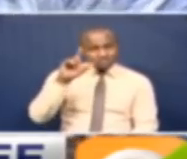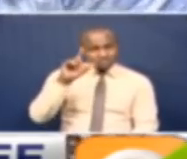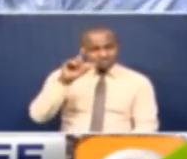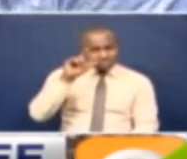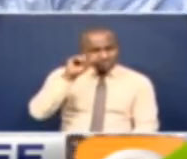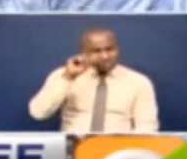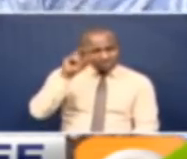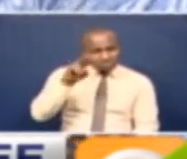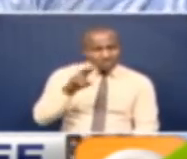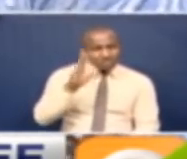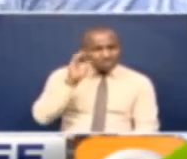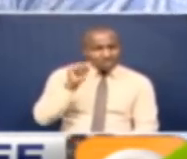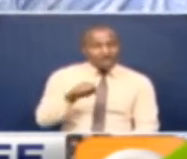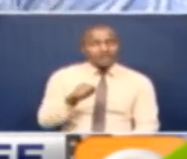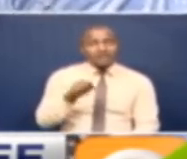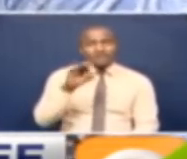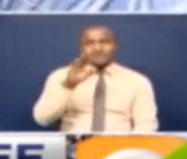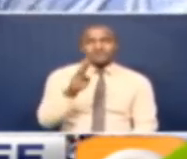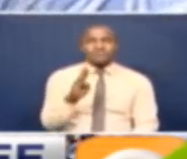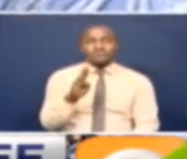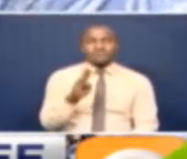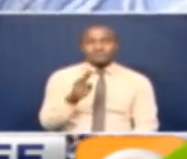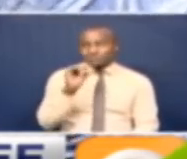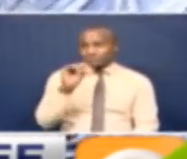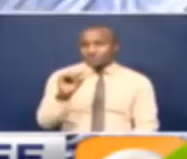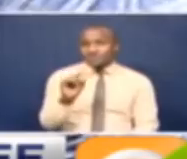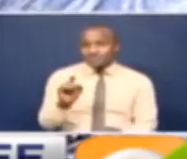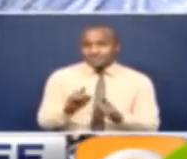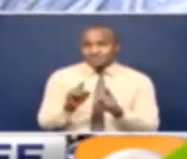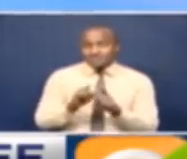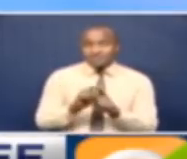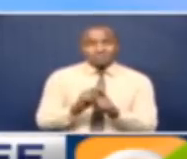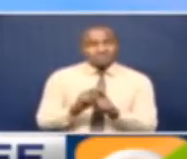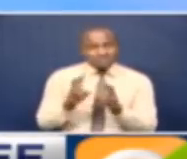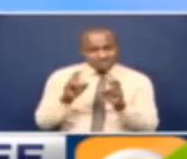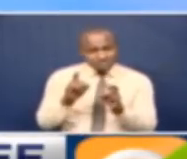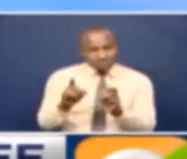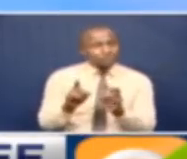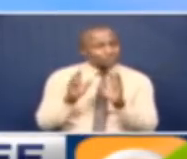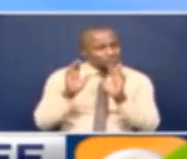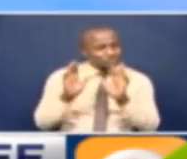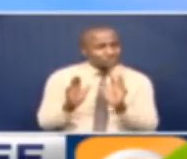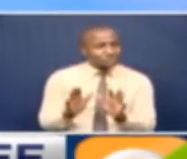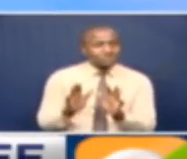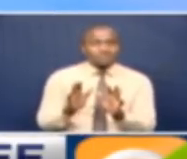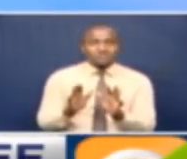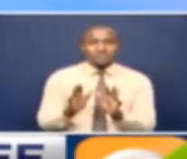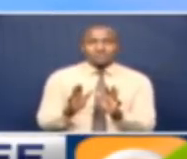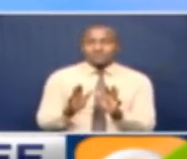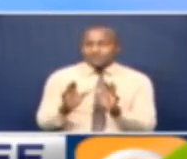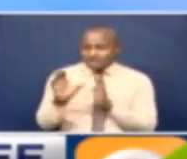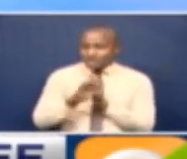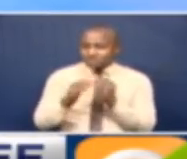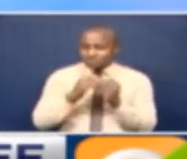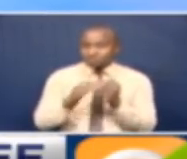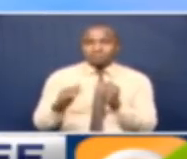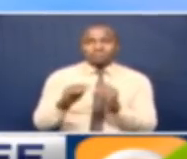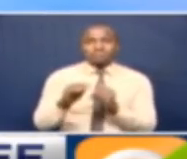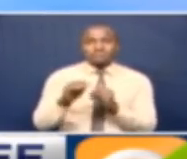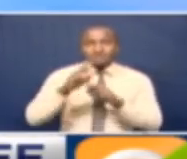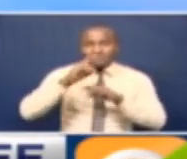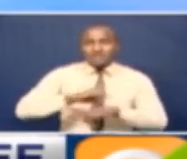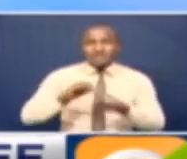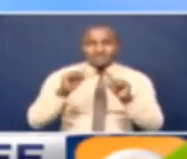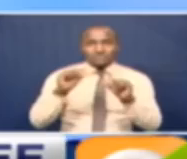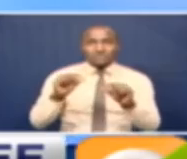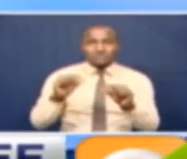Facebook post. We'll get all that coming up very shortly. And also, these issues very pertinent to our country moving forward. Jeff Kwenanga Live takes a break. We'll be